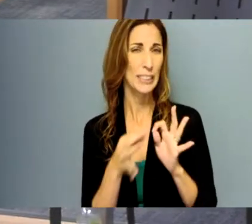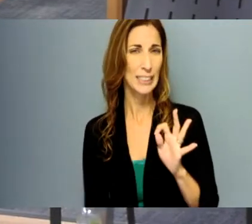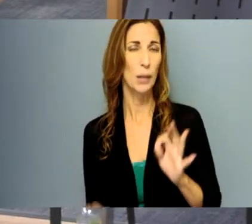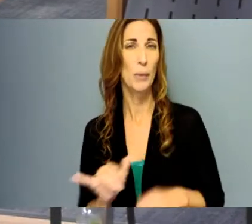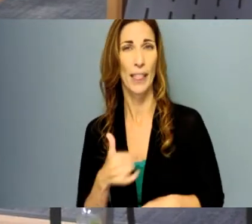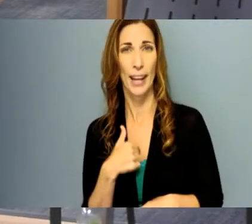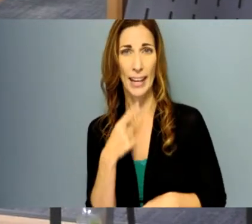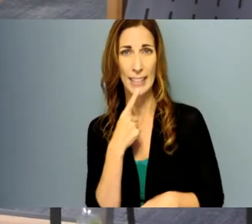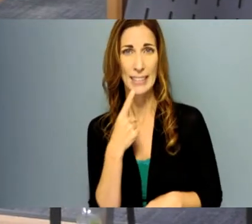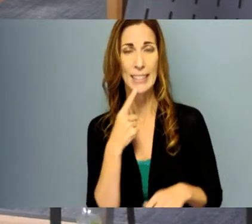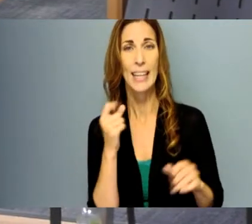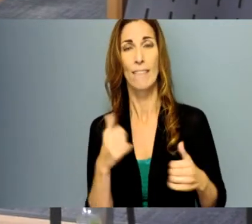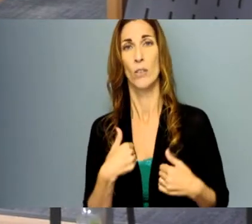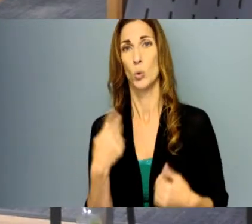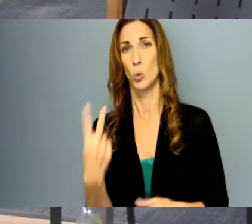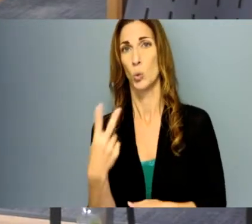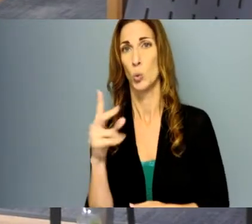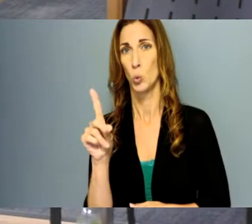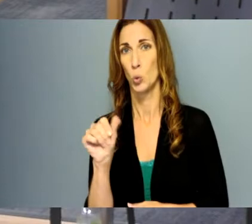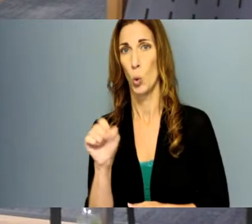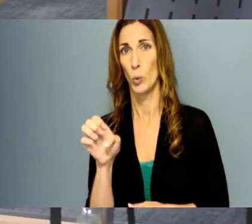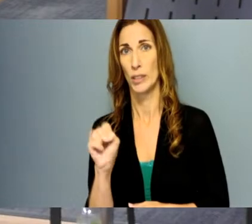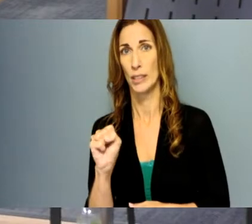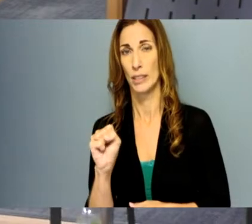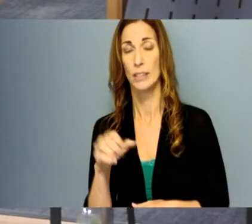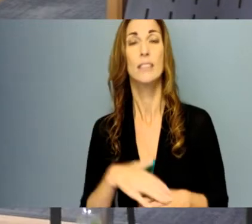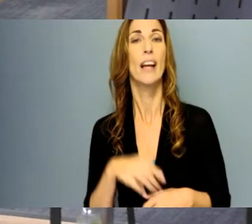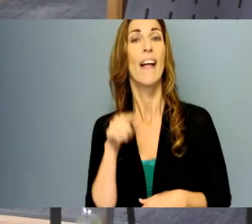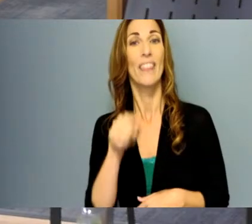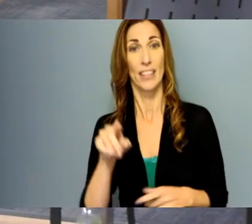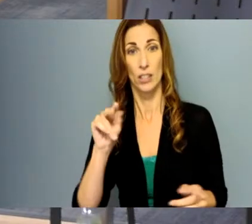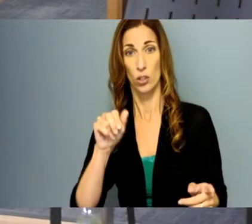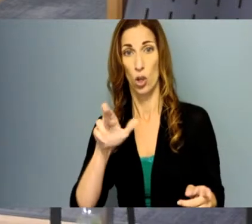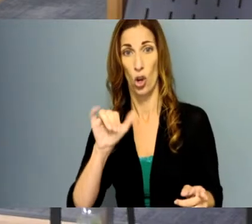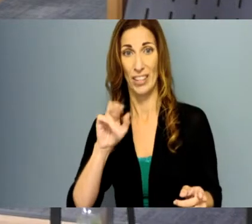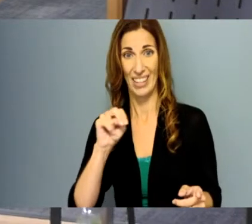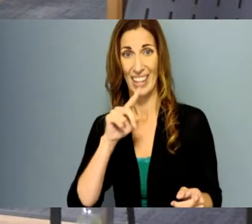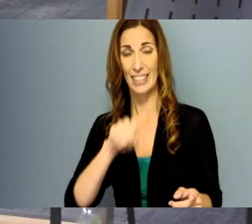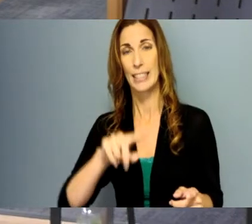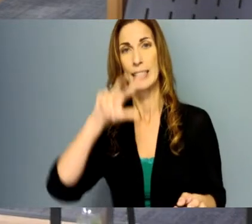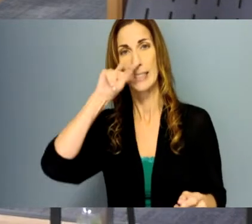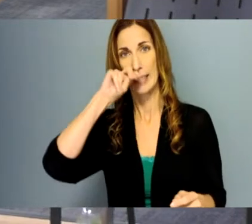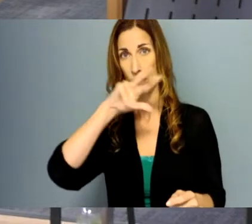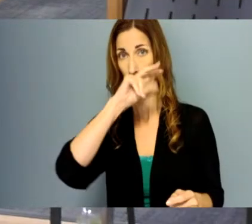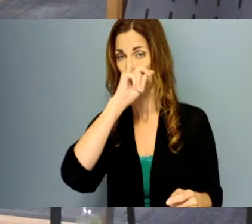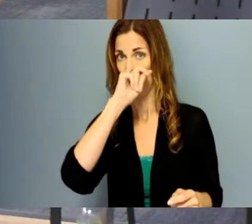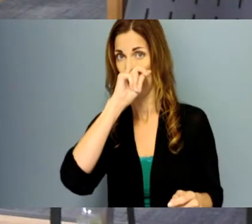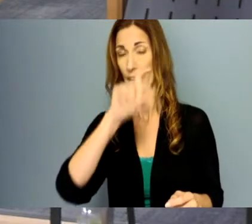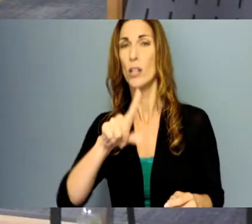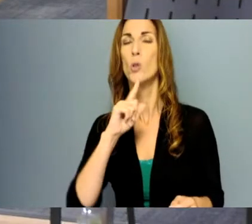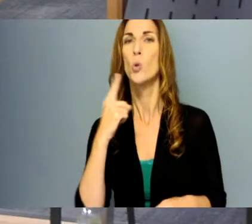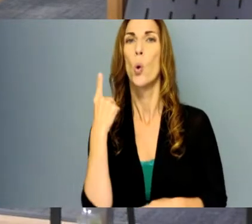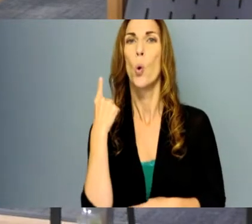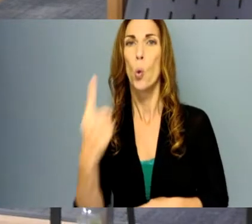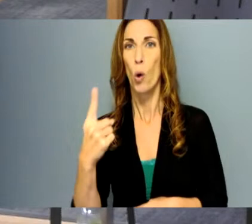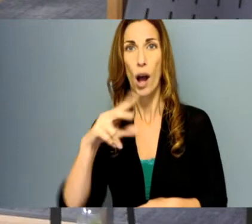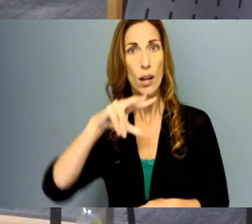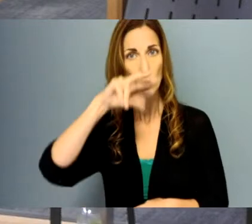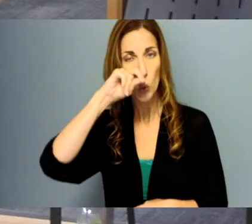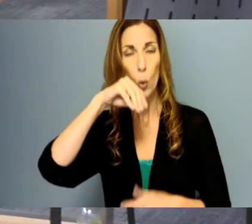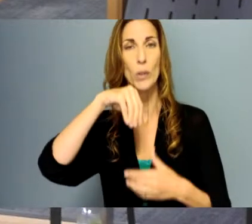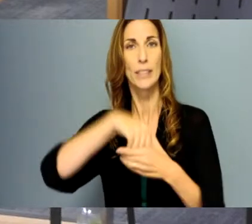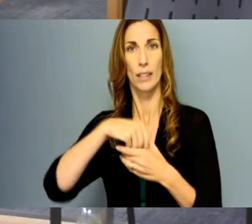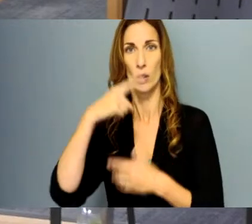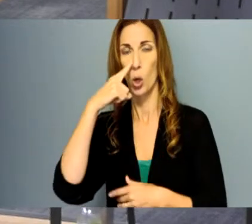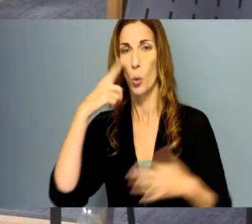it contains 2 doses. This is the dose of Narcan. It's a nasal spray. It's 1 dose in the